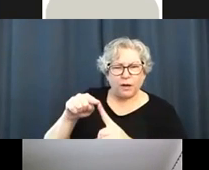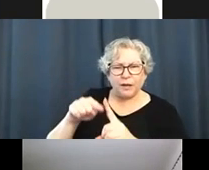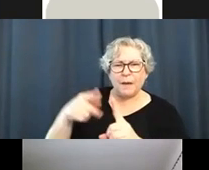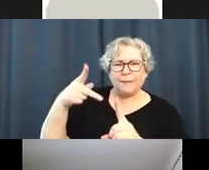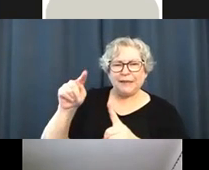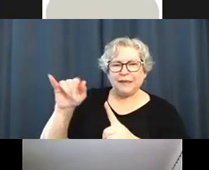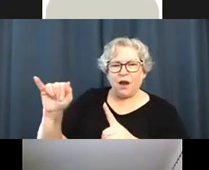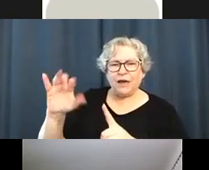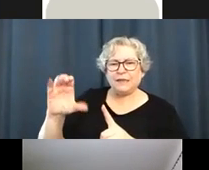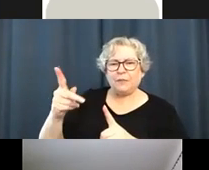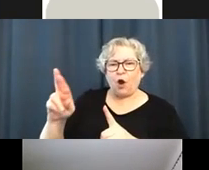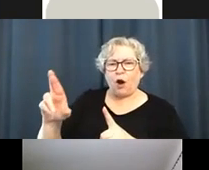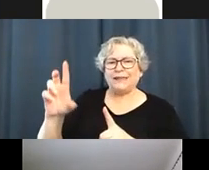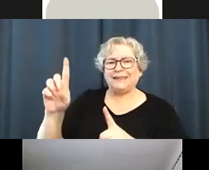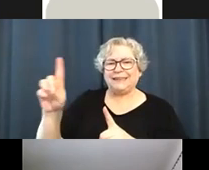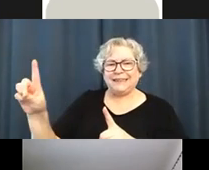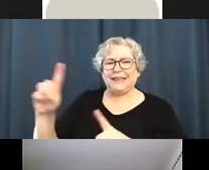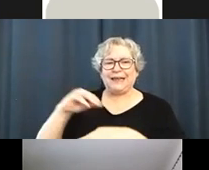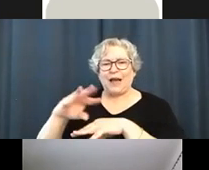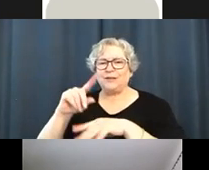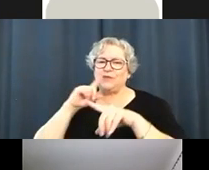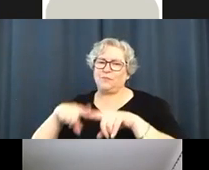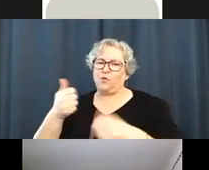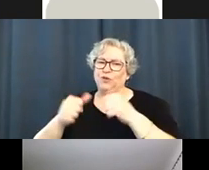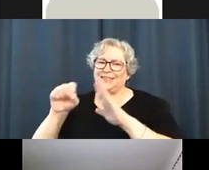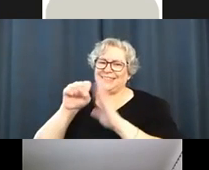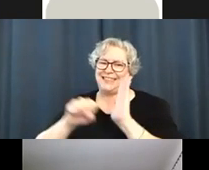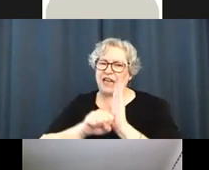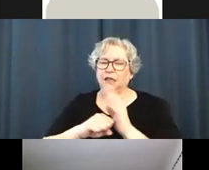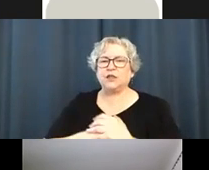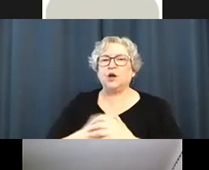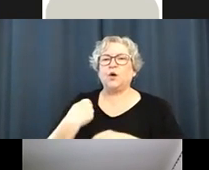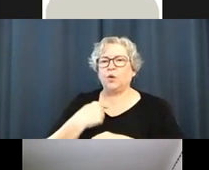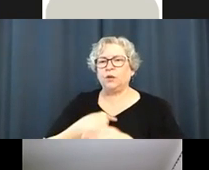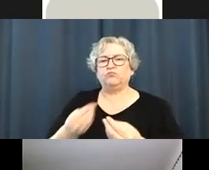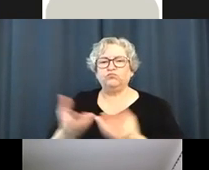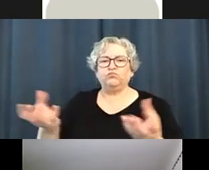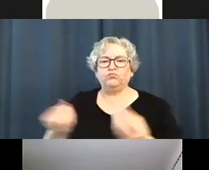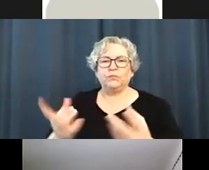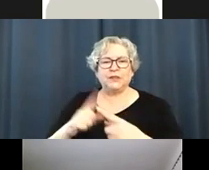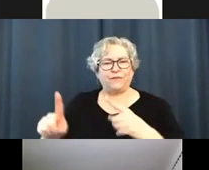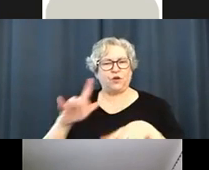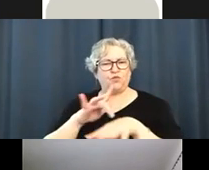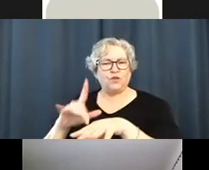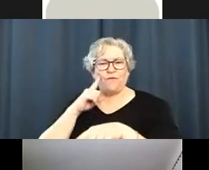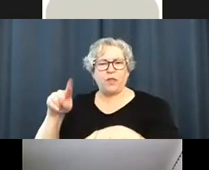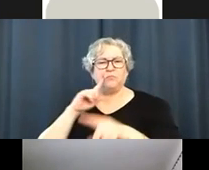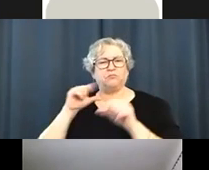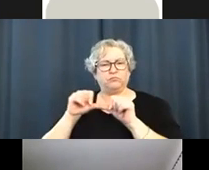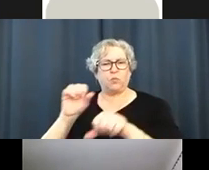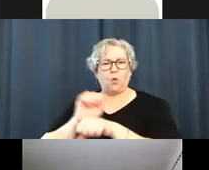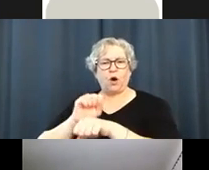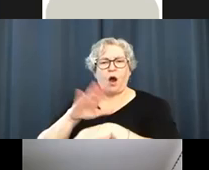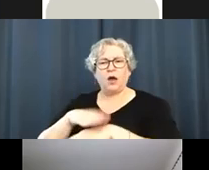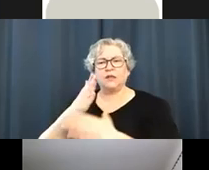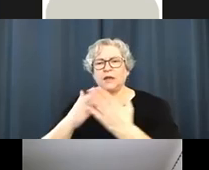some CPRCs, and some DD councils, depending on the state. But we have handed out resources to them and are continuing to work on some.